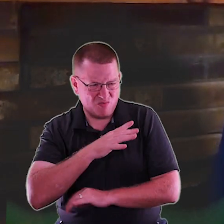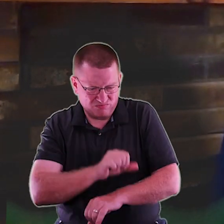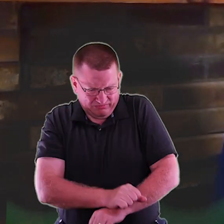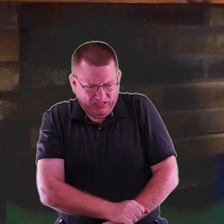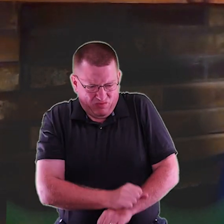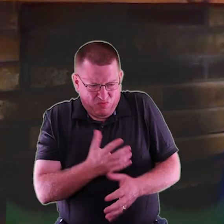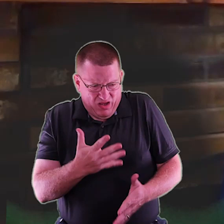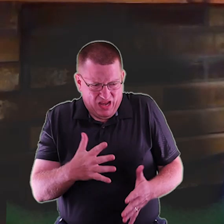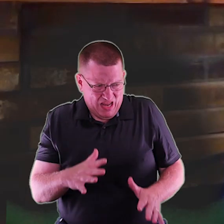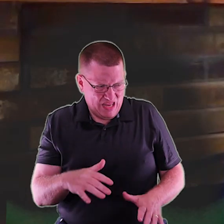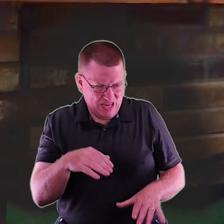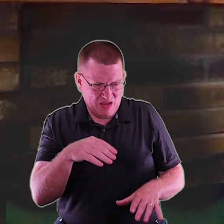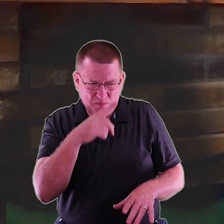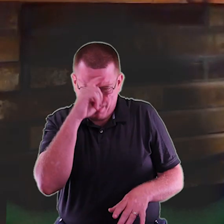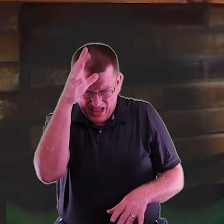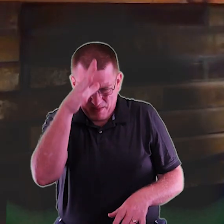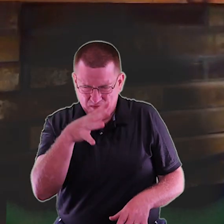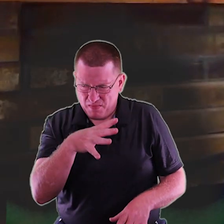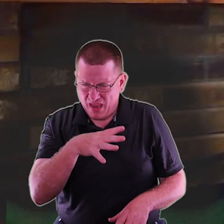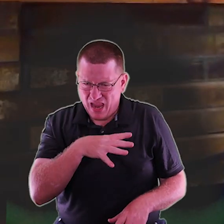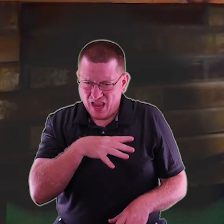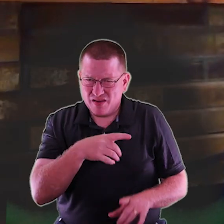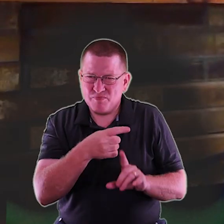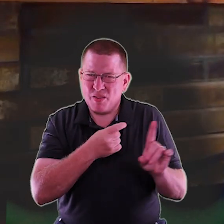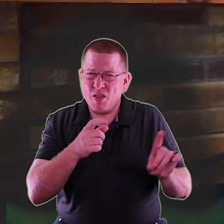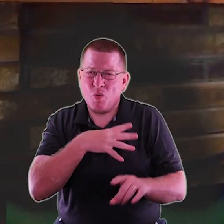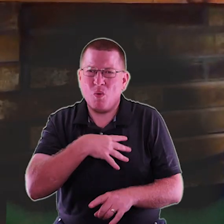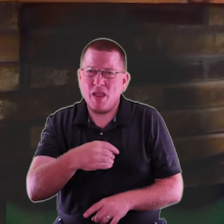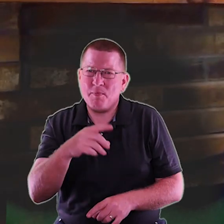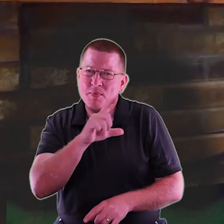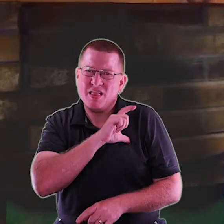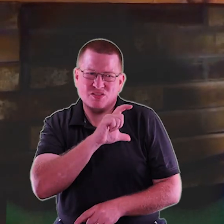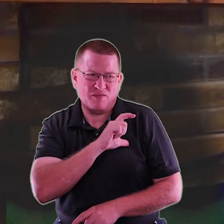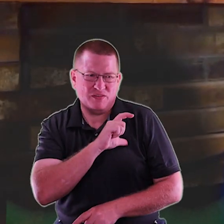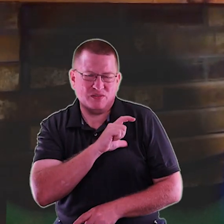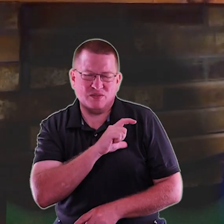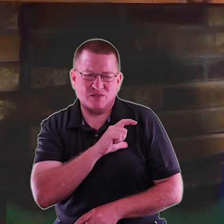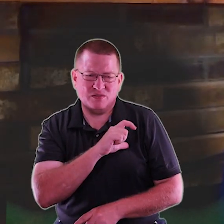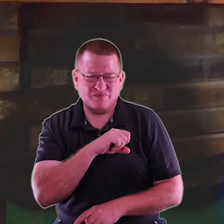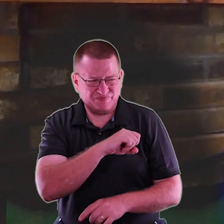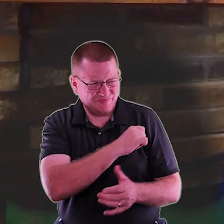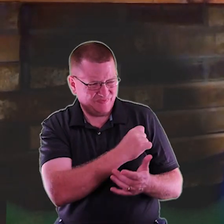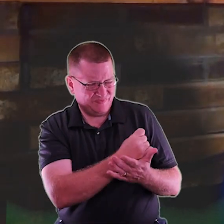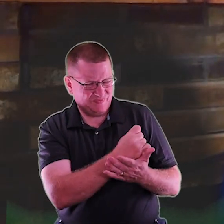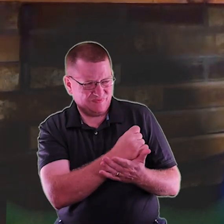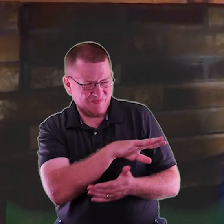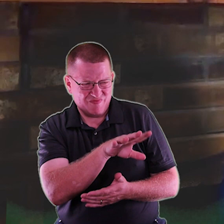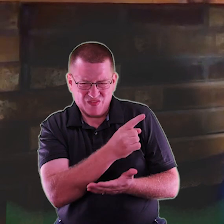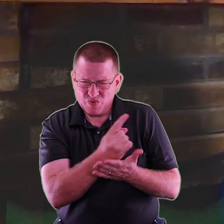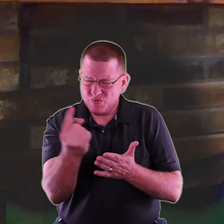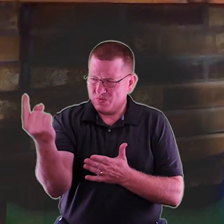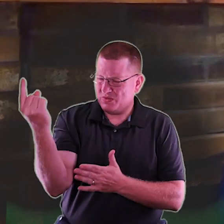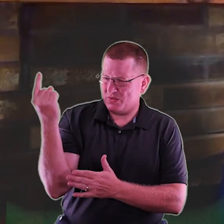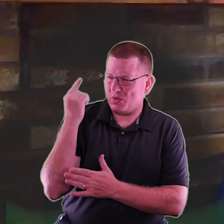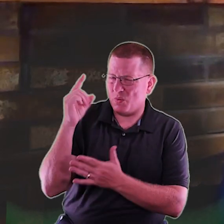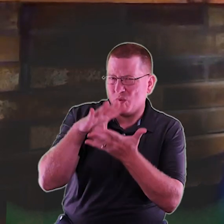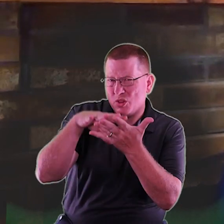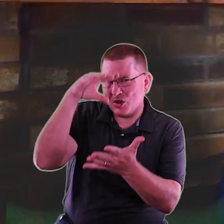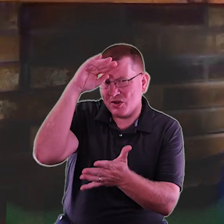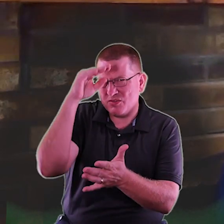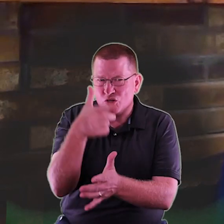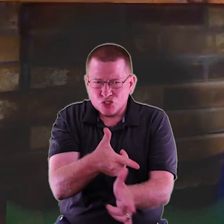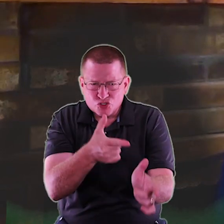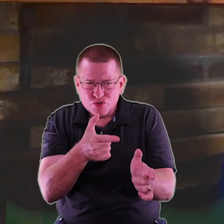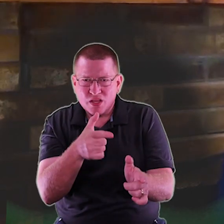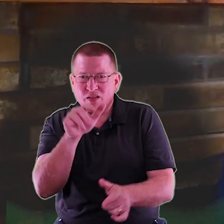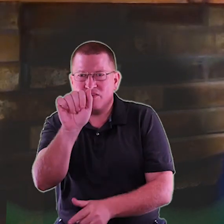white police officer in Minneapolis. Just a few weeks ago, we learned, many of us, of the shooting